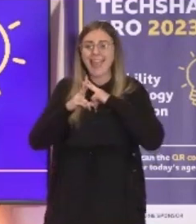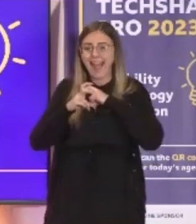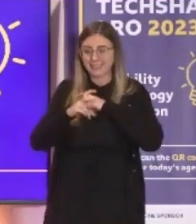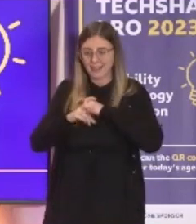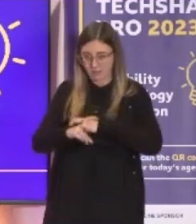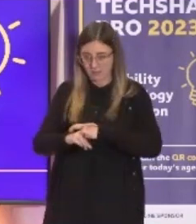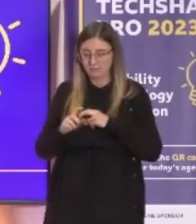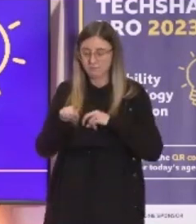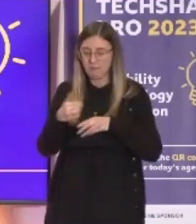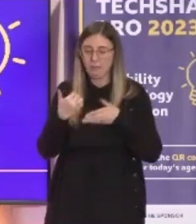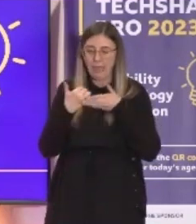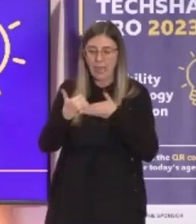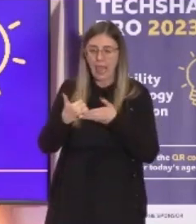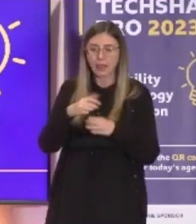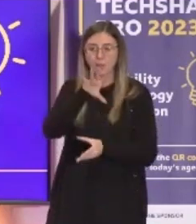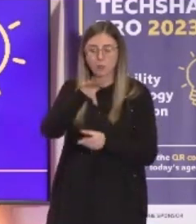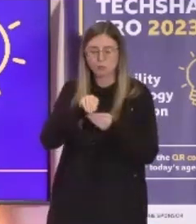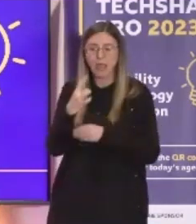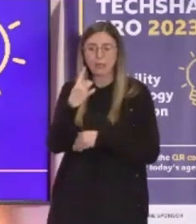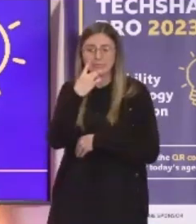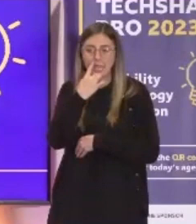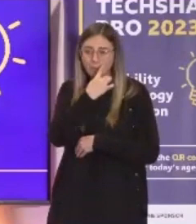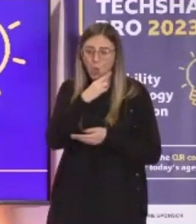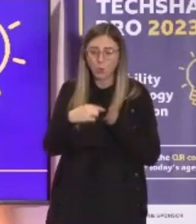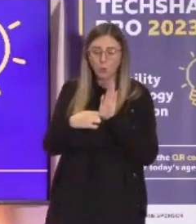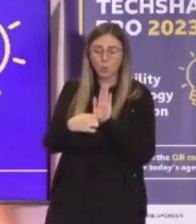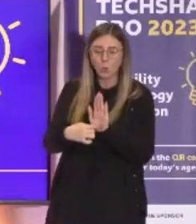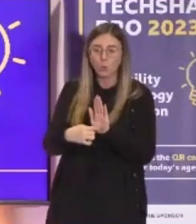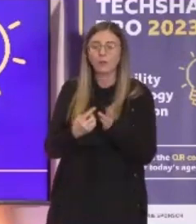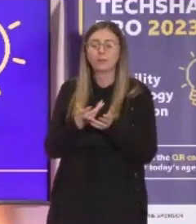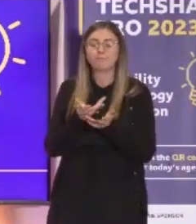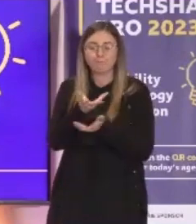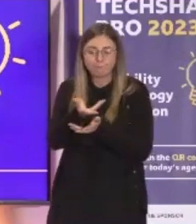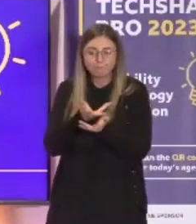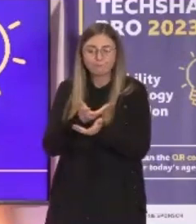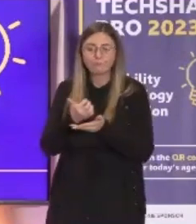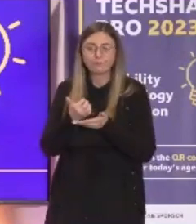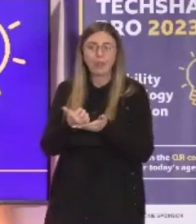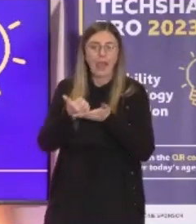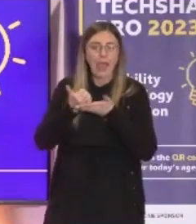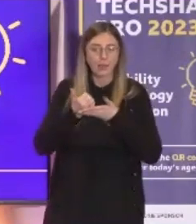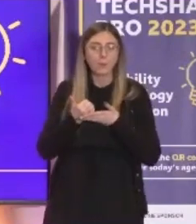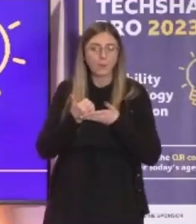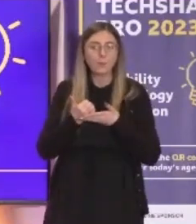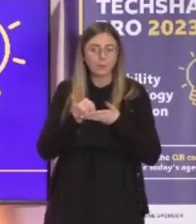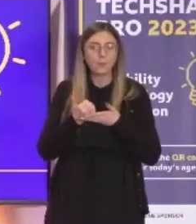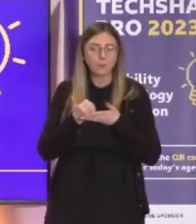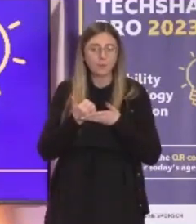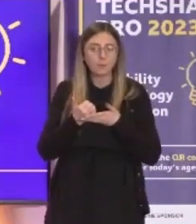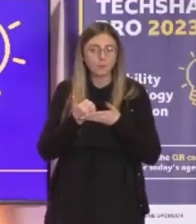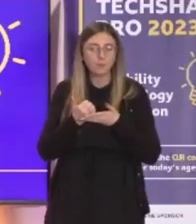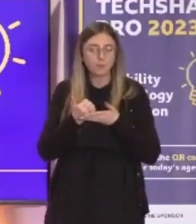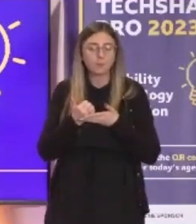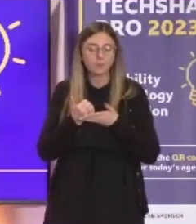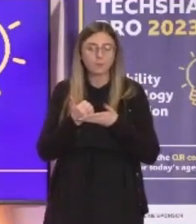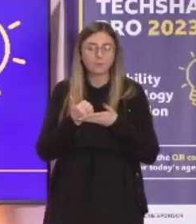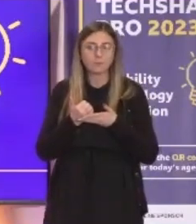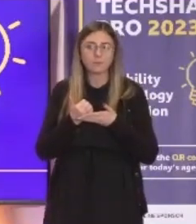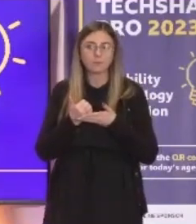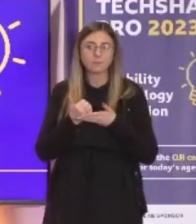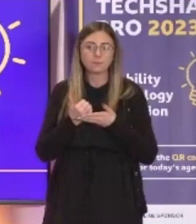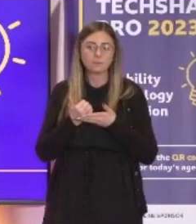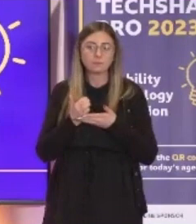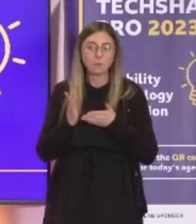the people that helped create all of the demos. They helped create the narrative and help me really make sure that what we wanted to do